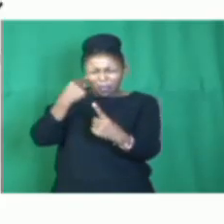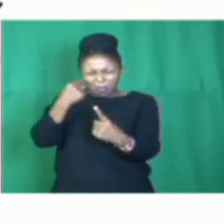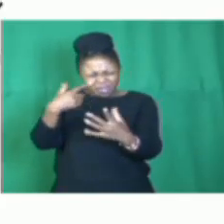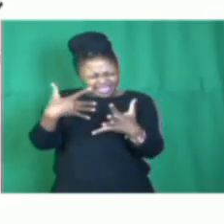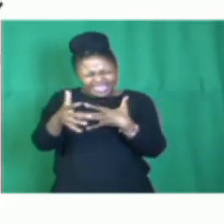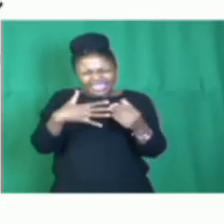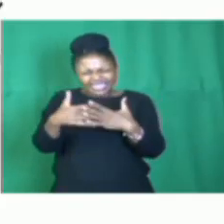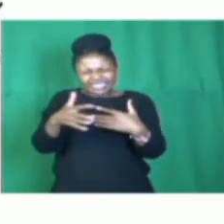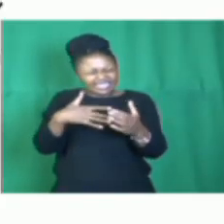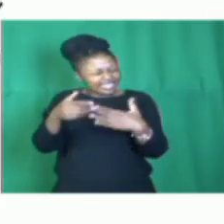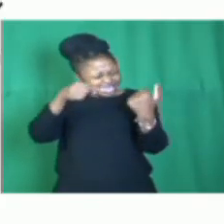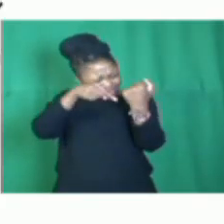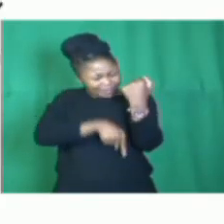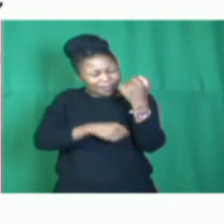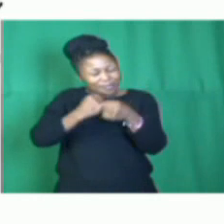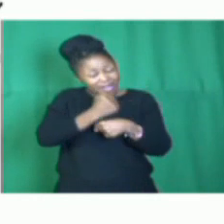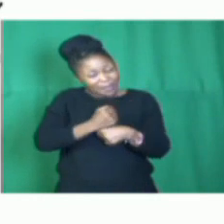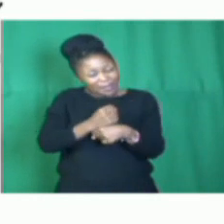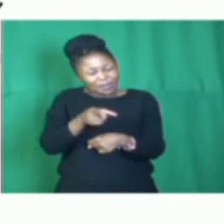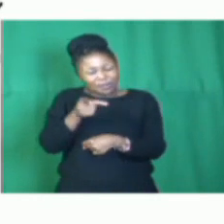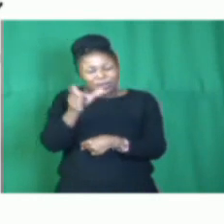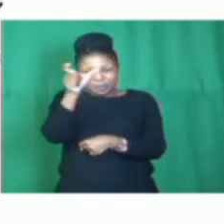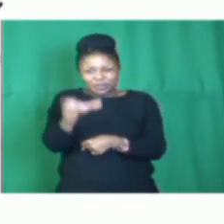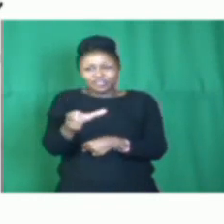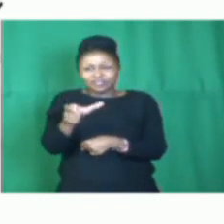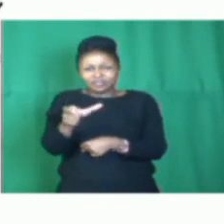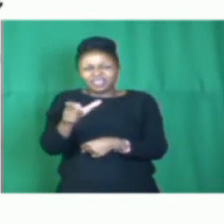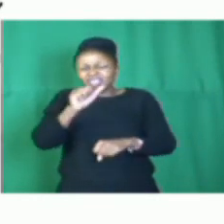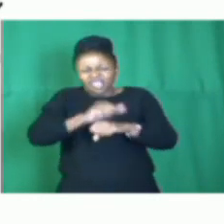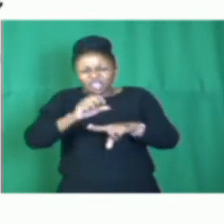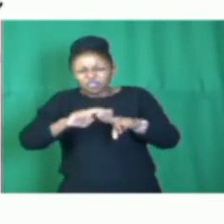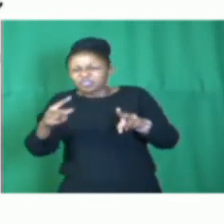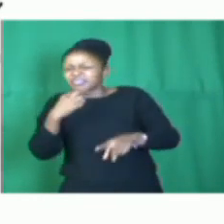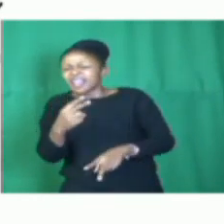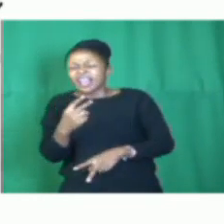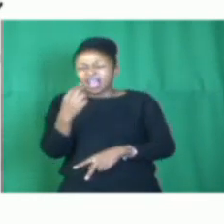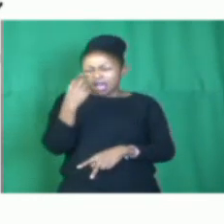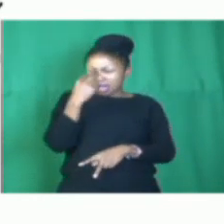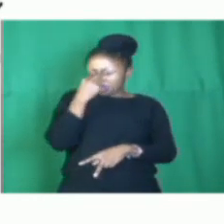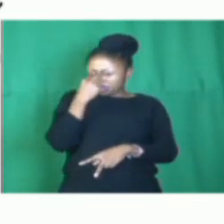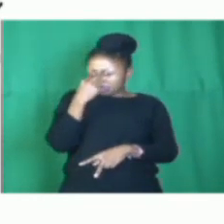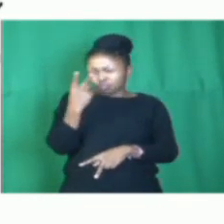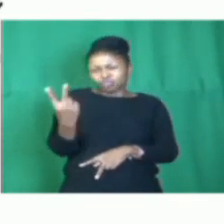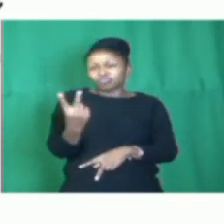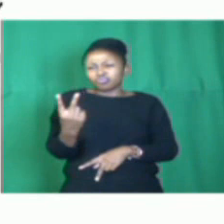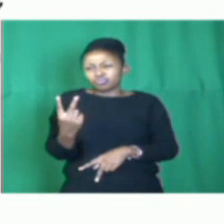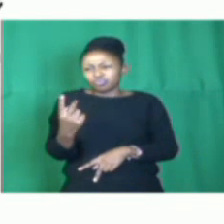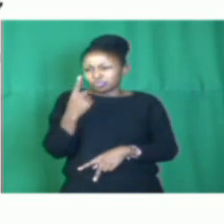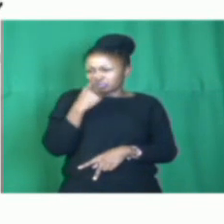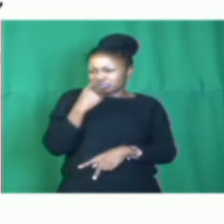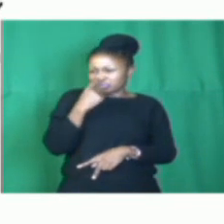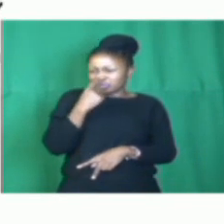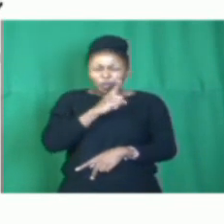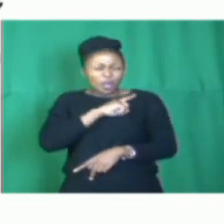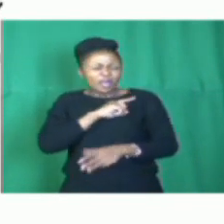is very key. You don't say that the person has 2 eyes, a nose, 2 ears. That is obvious. But